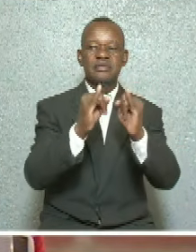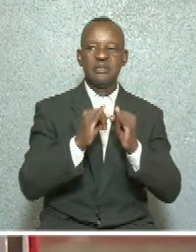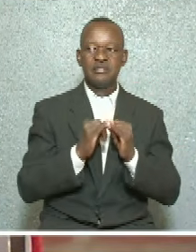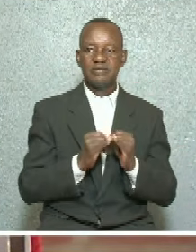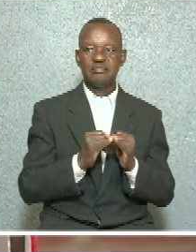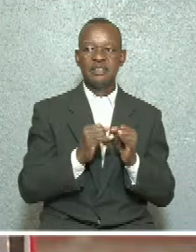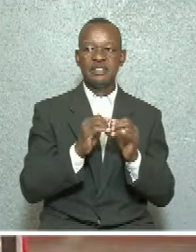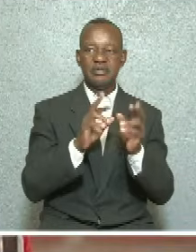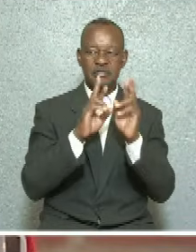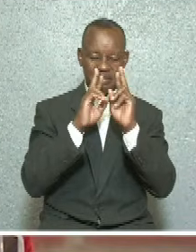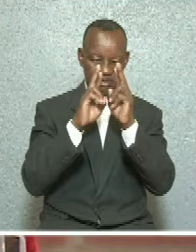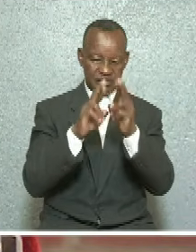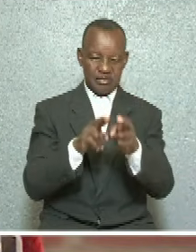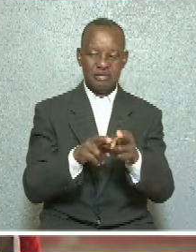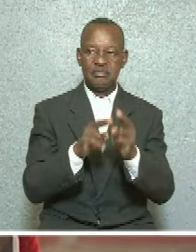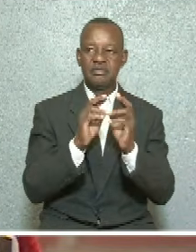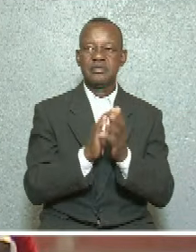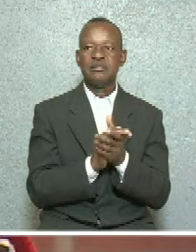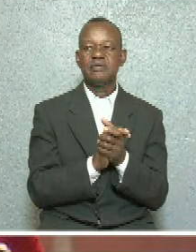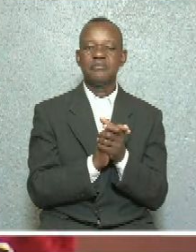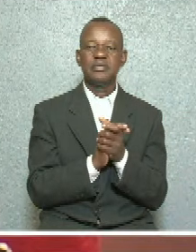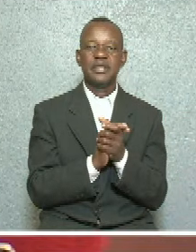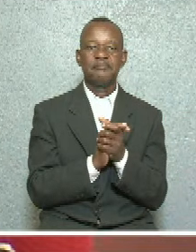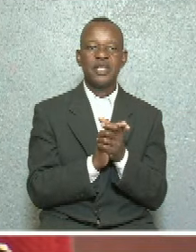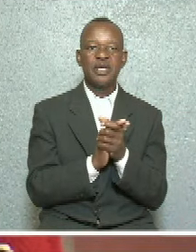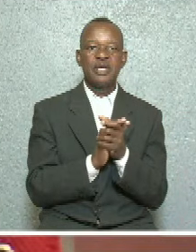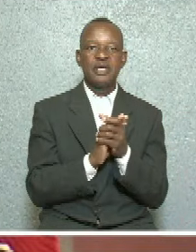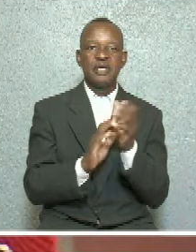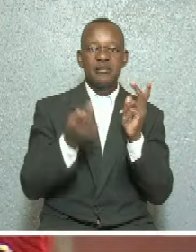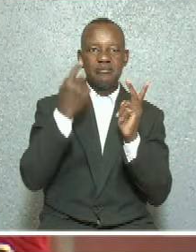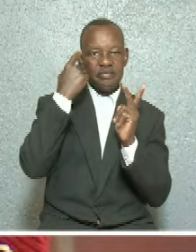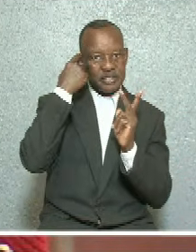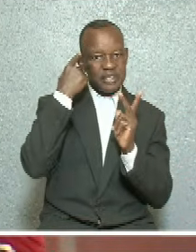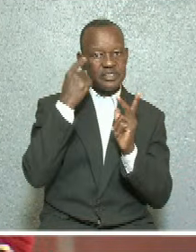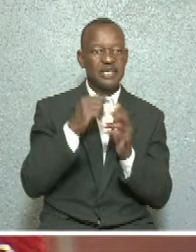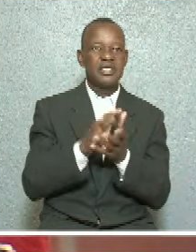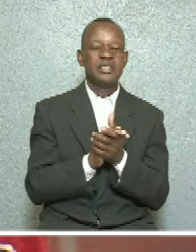just go and view the exhibition. So what we did was MJ got the kids these